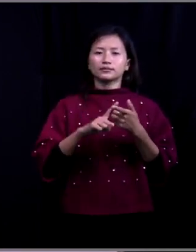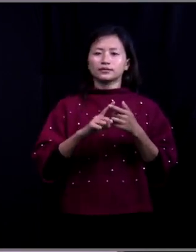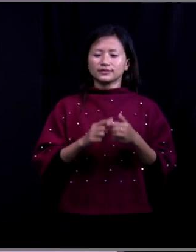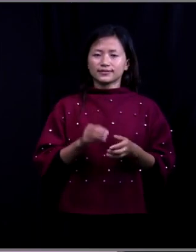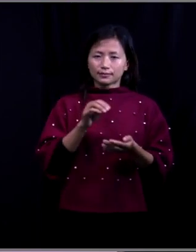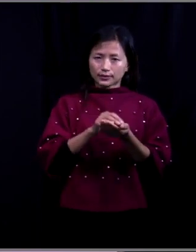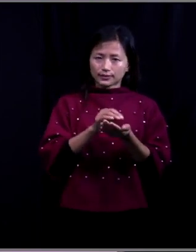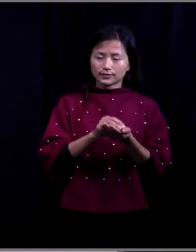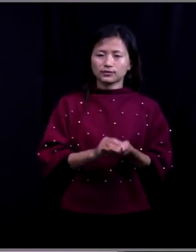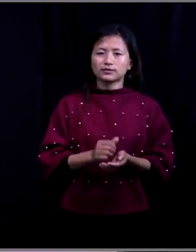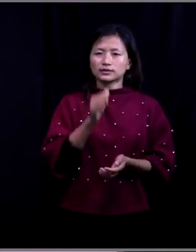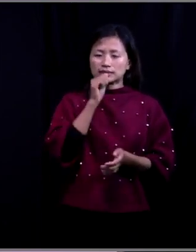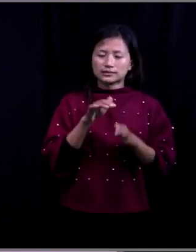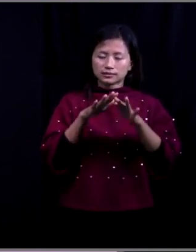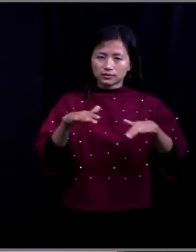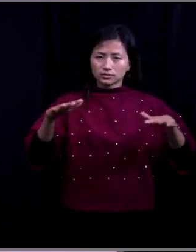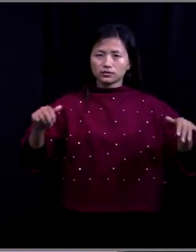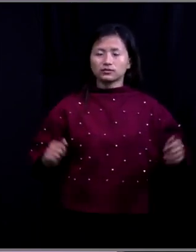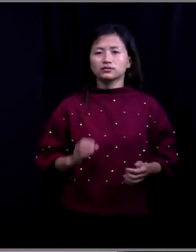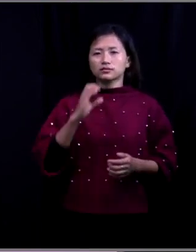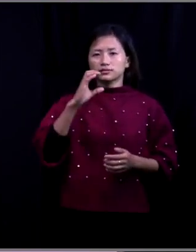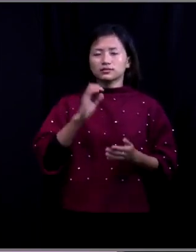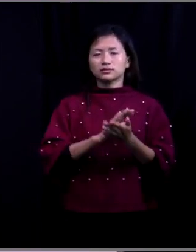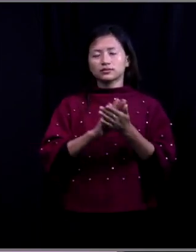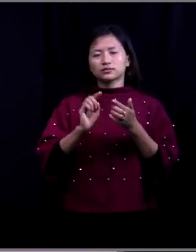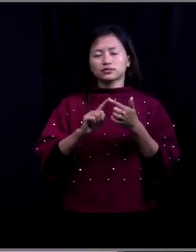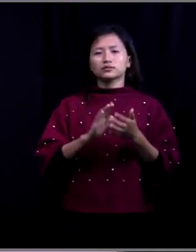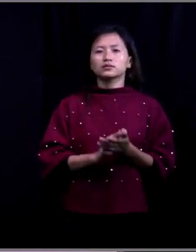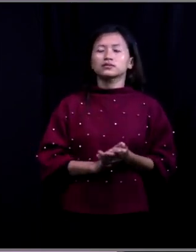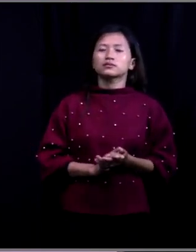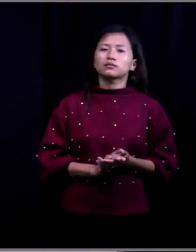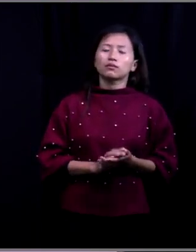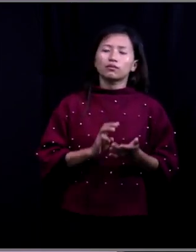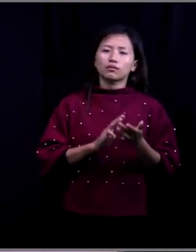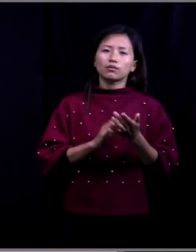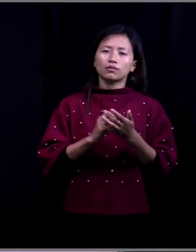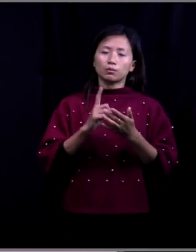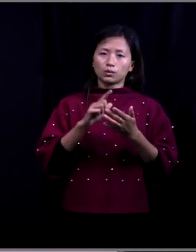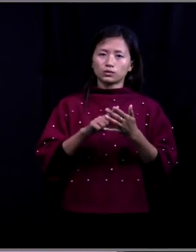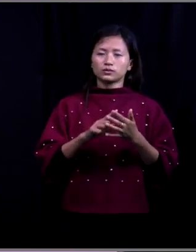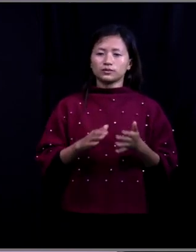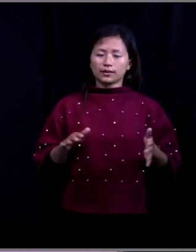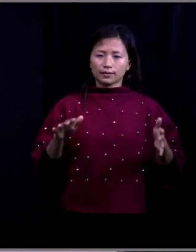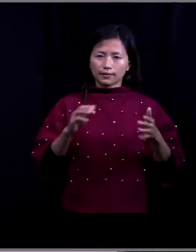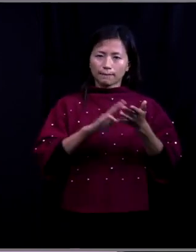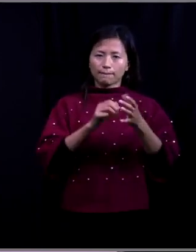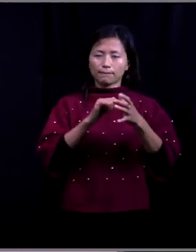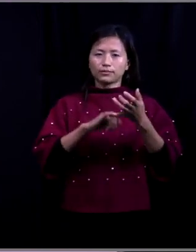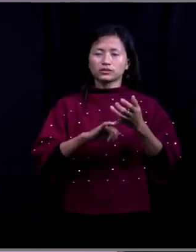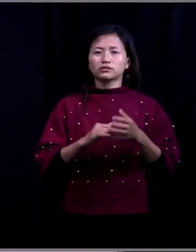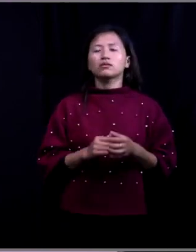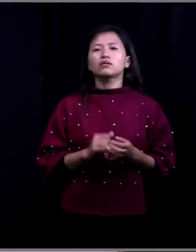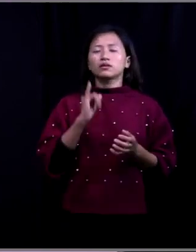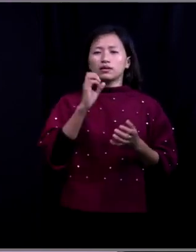sea. Likewise, in chemistry, a mole represents a pile or a mass of atoms,